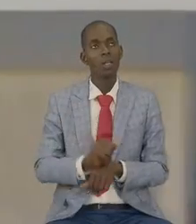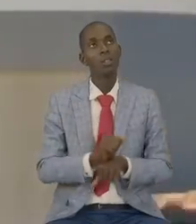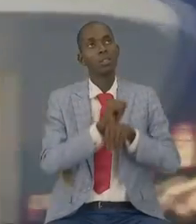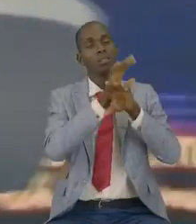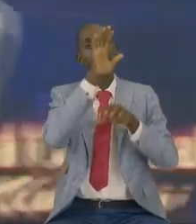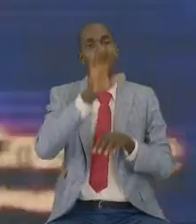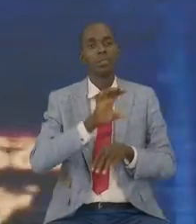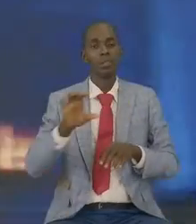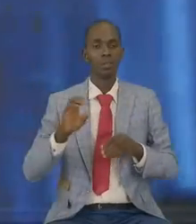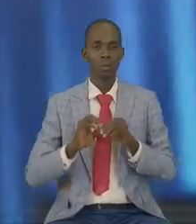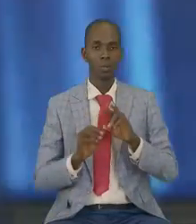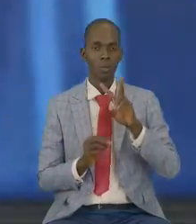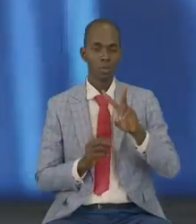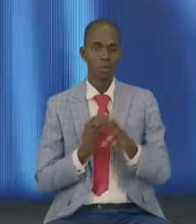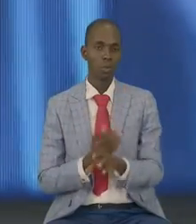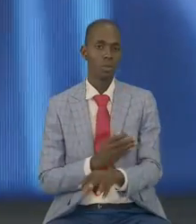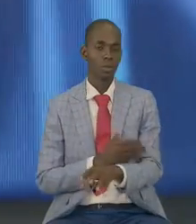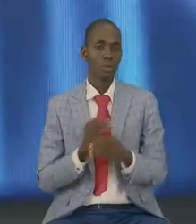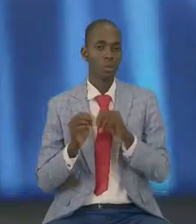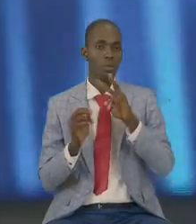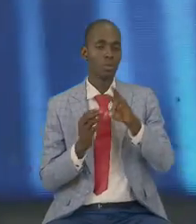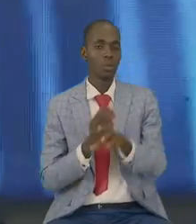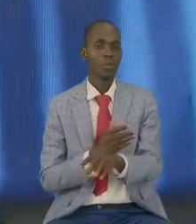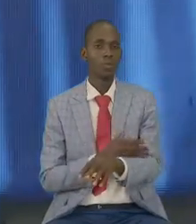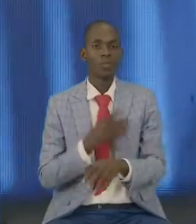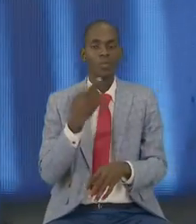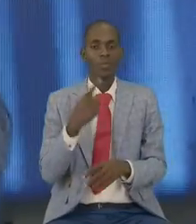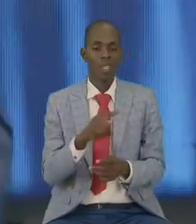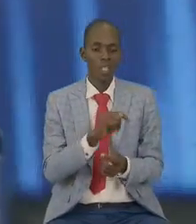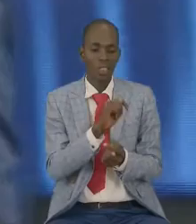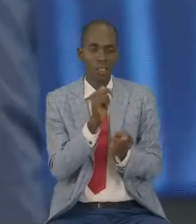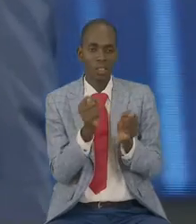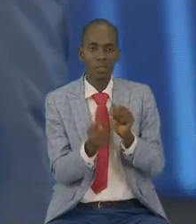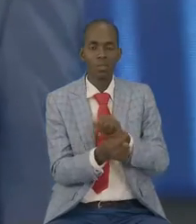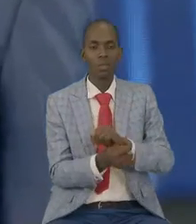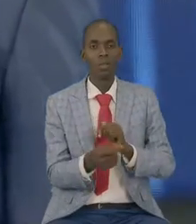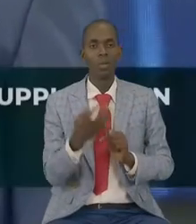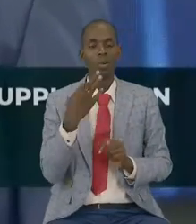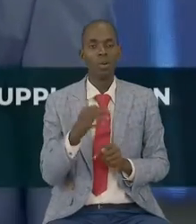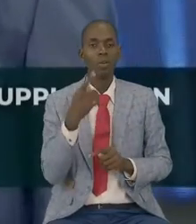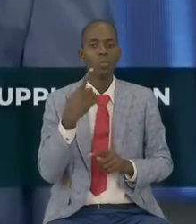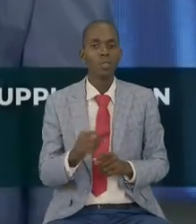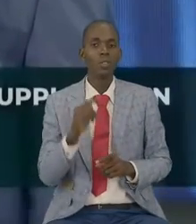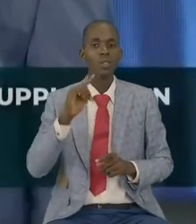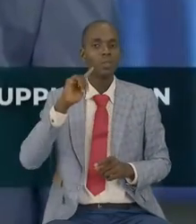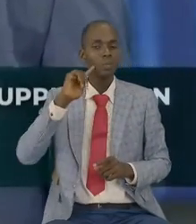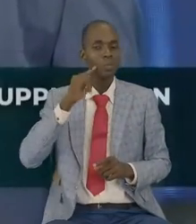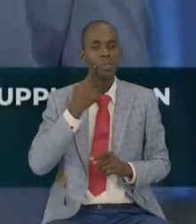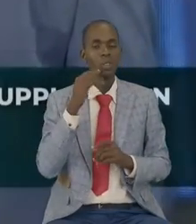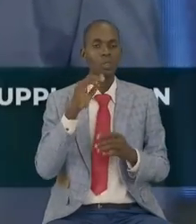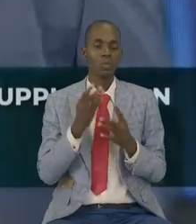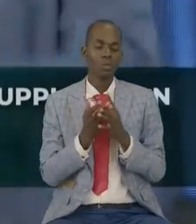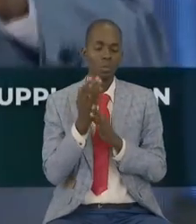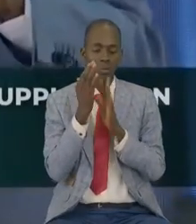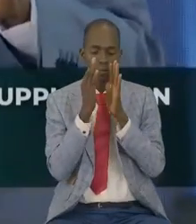two there. Number two there, we're looking at the transformation of the bitter through